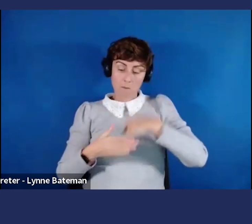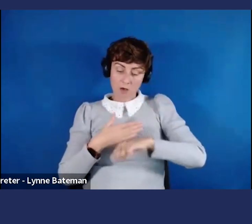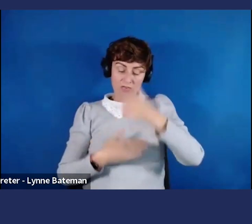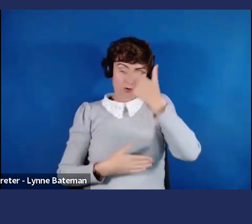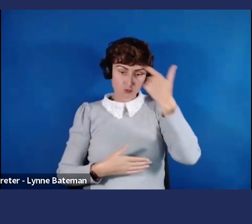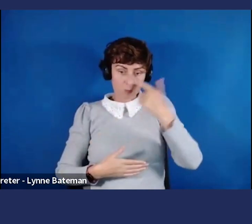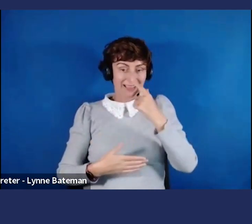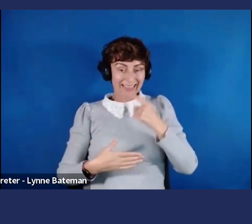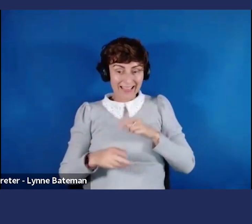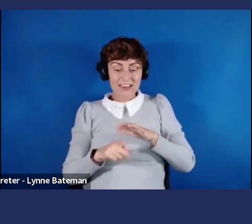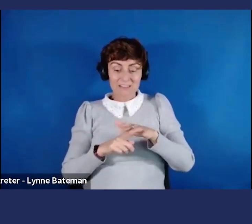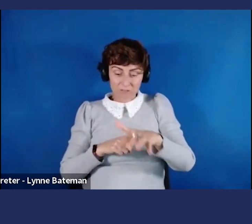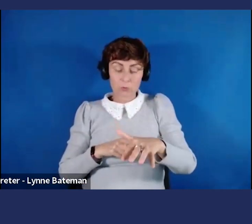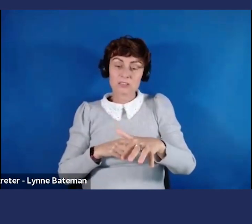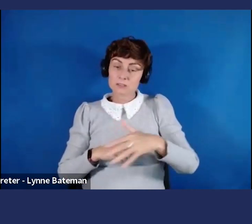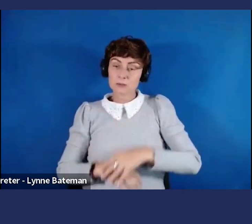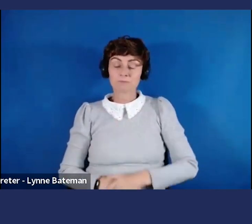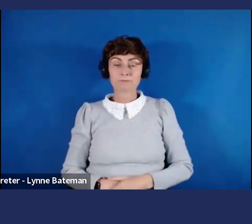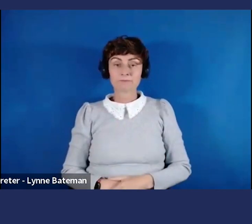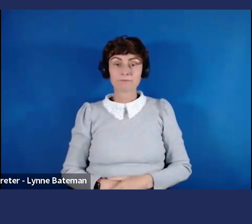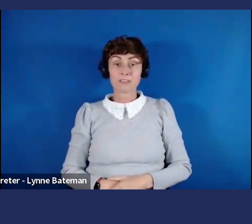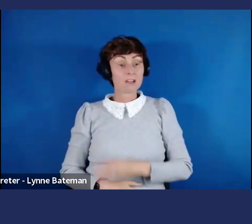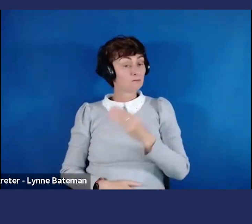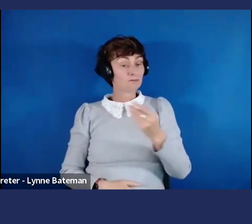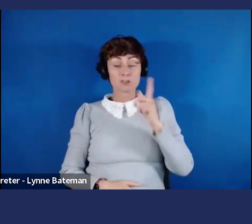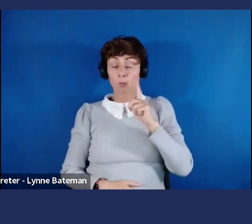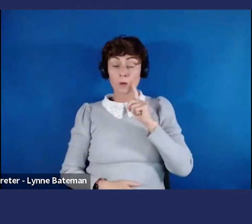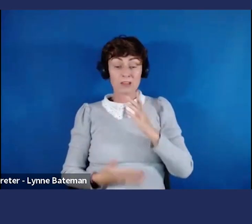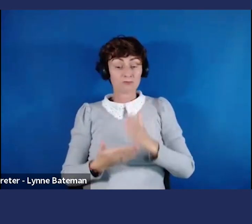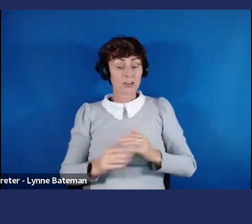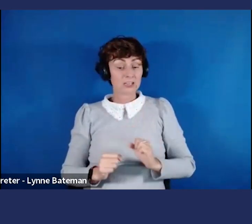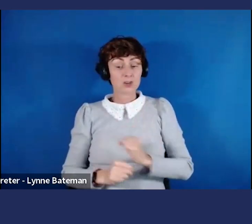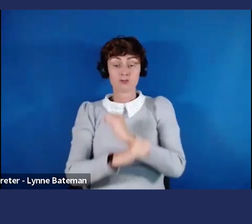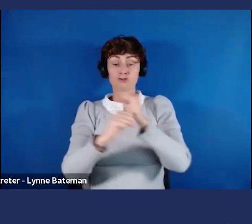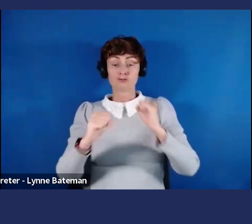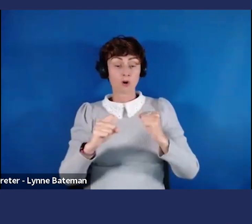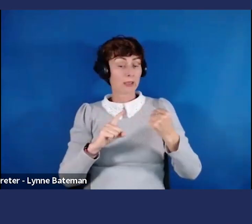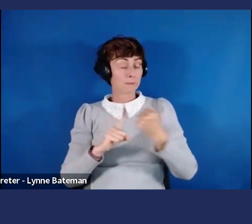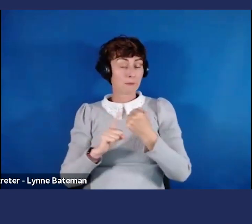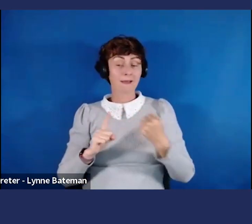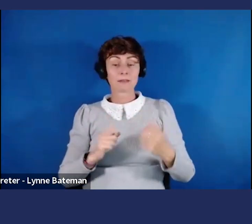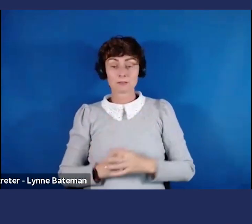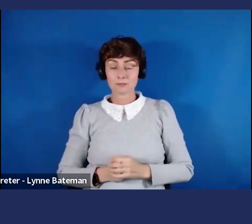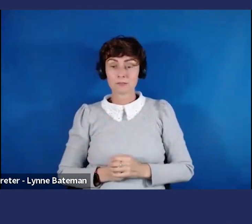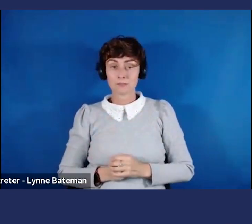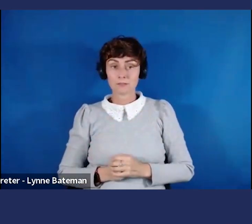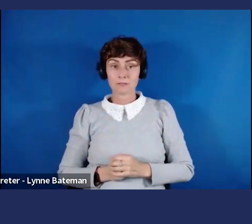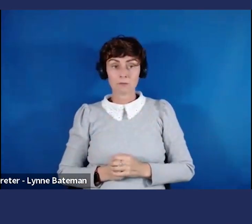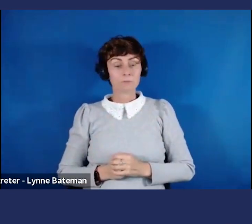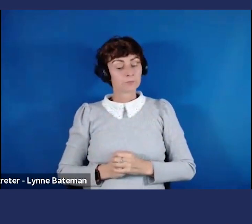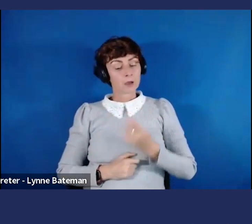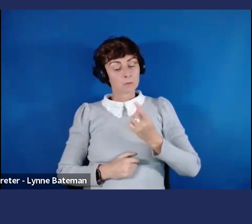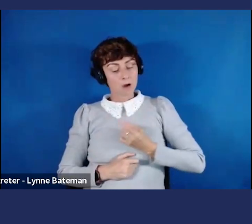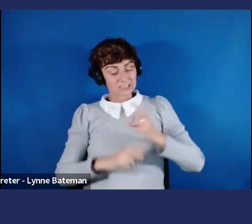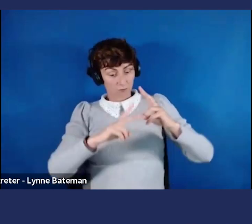part. And for some women, it plays a significant part. And as well as being a researcher in this field, I also